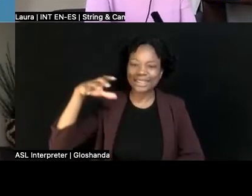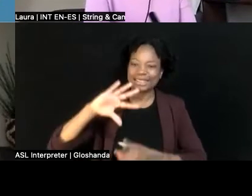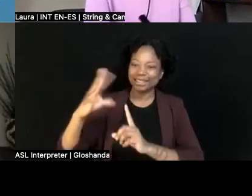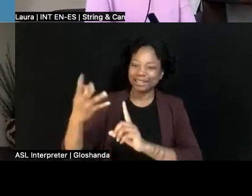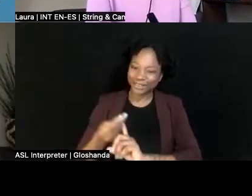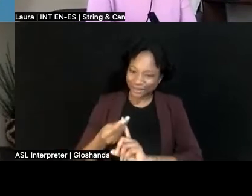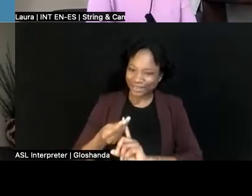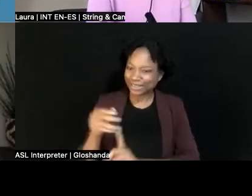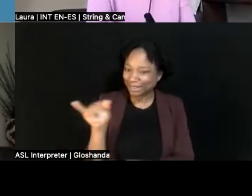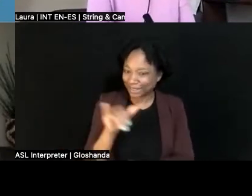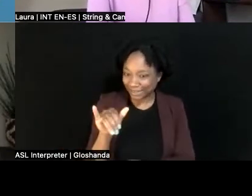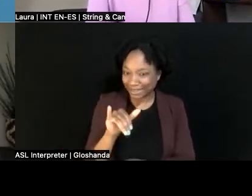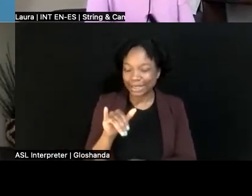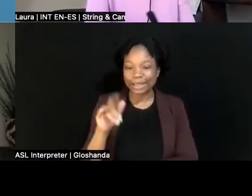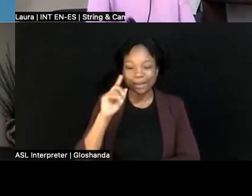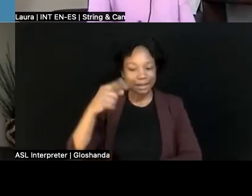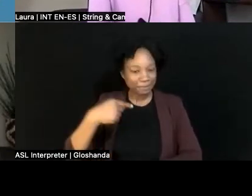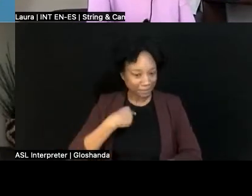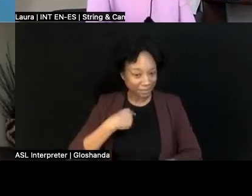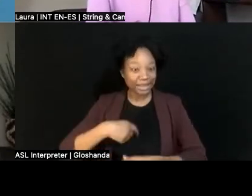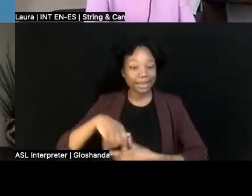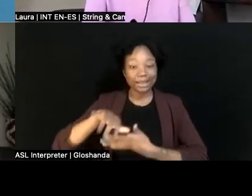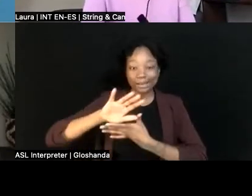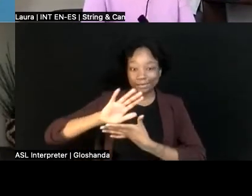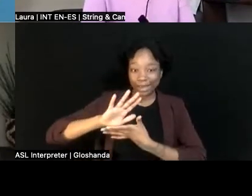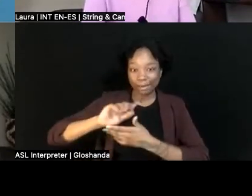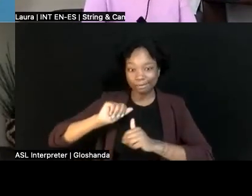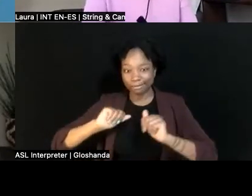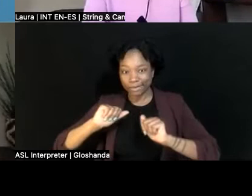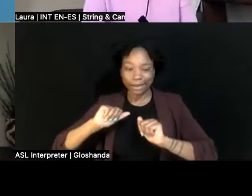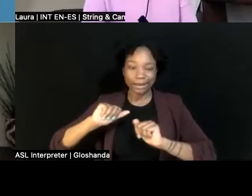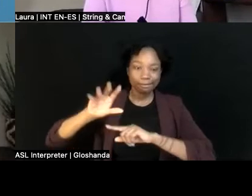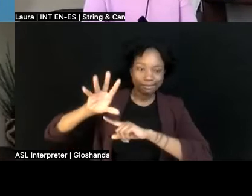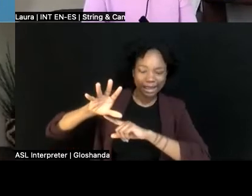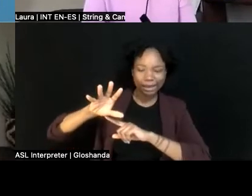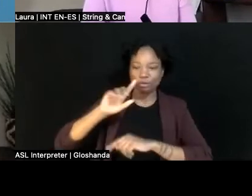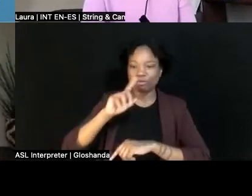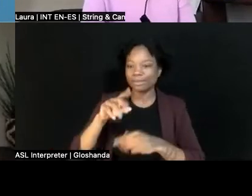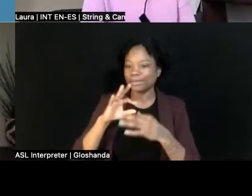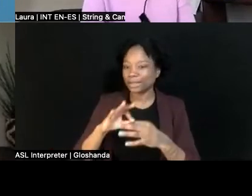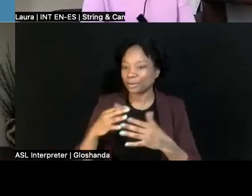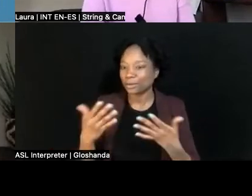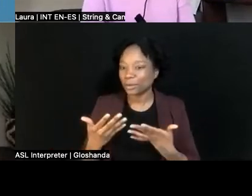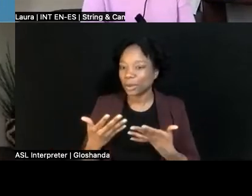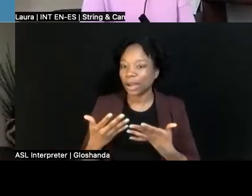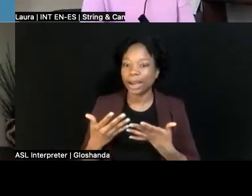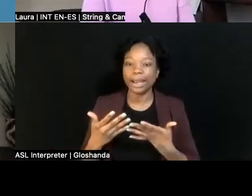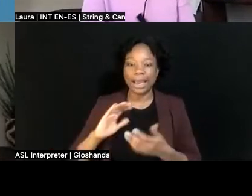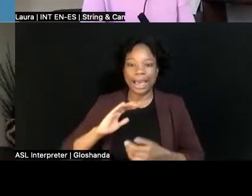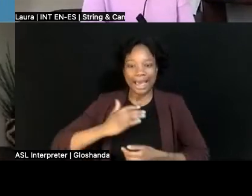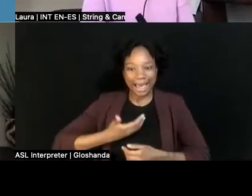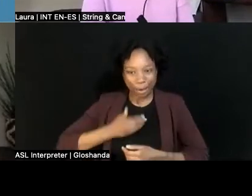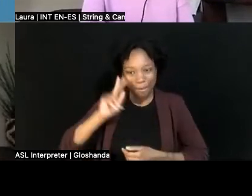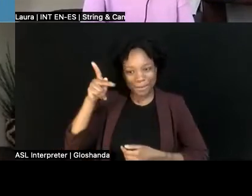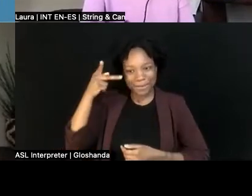hoje, para mim, o cine é muito falar de uma existência